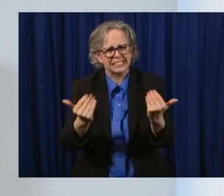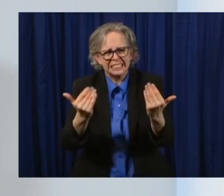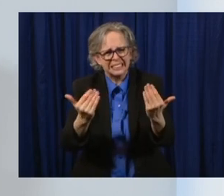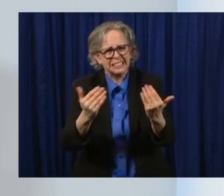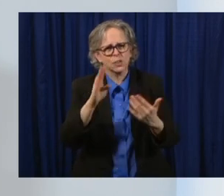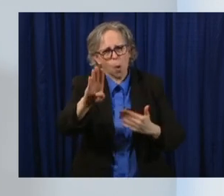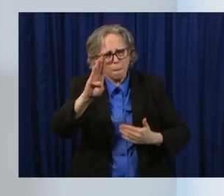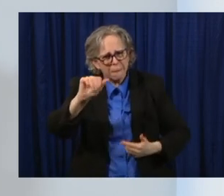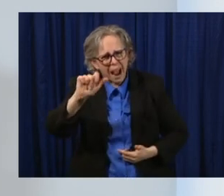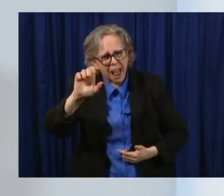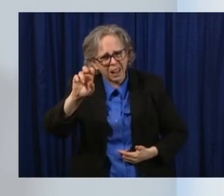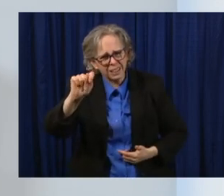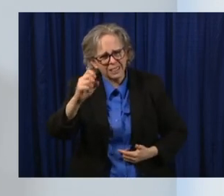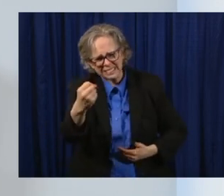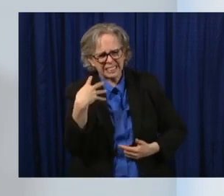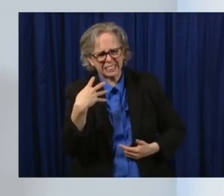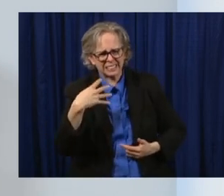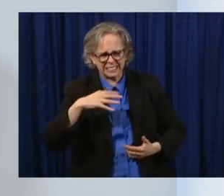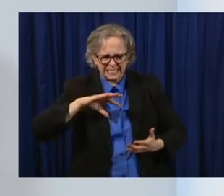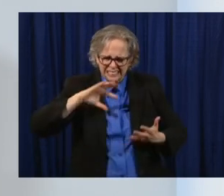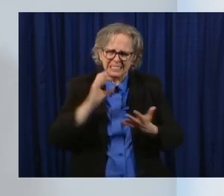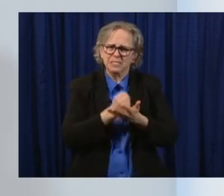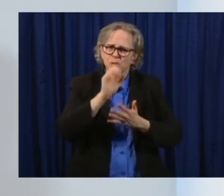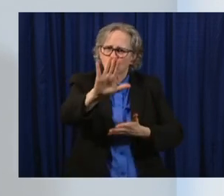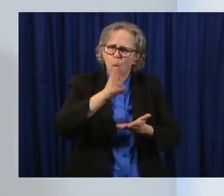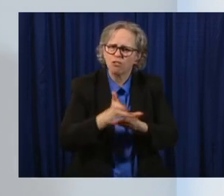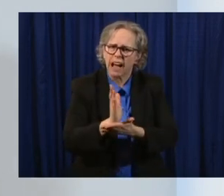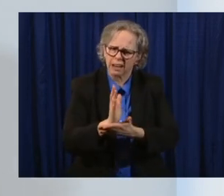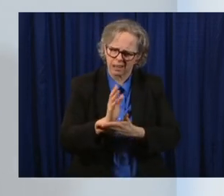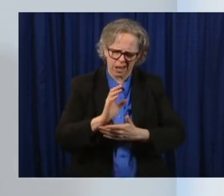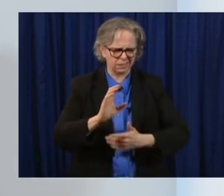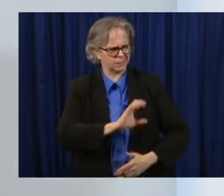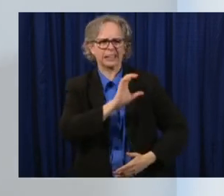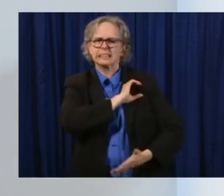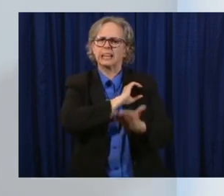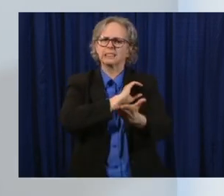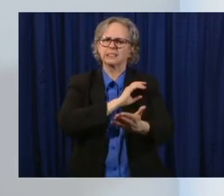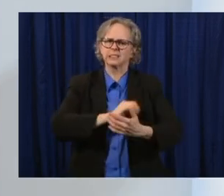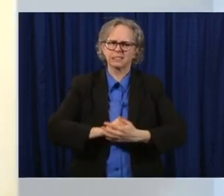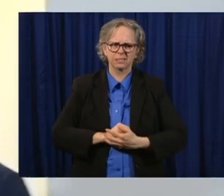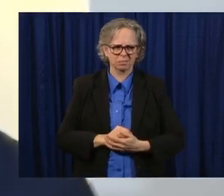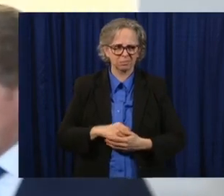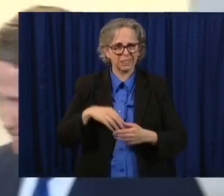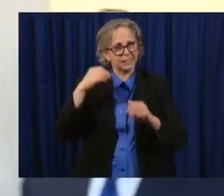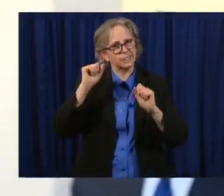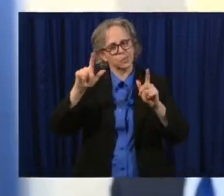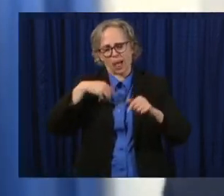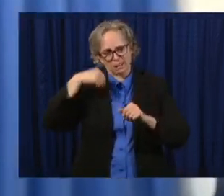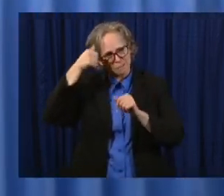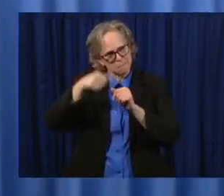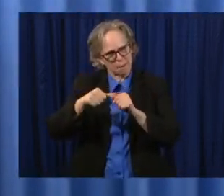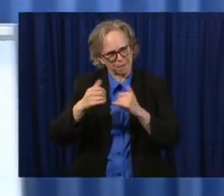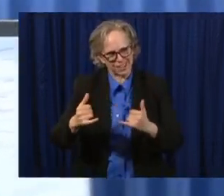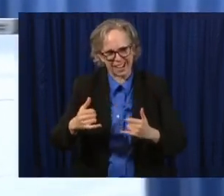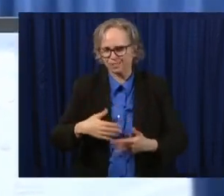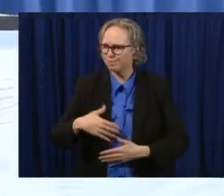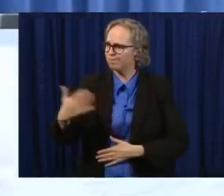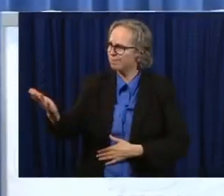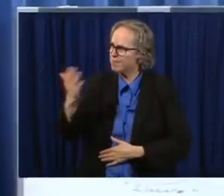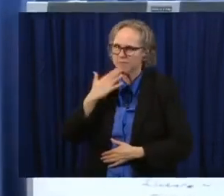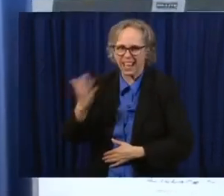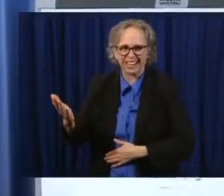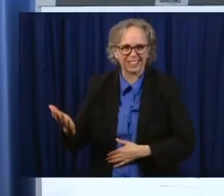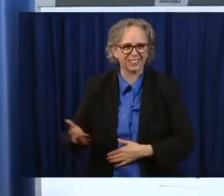heard, something to keep in mind as we head into the weekend. Governor? Thank you very much. We have questions.